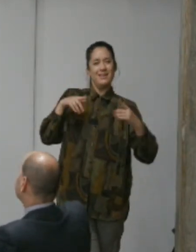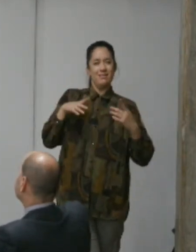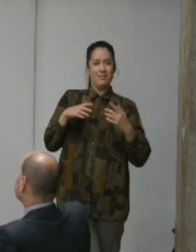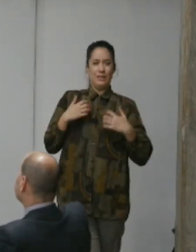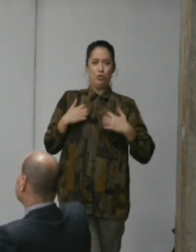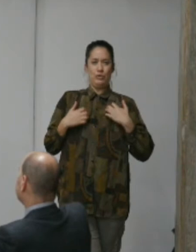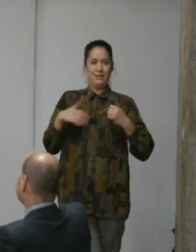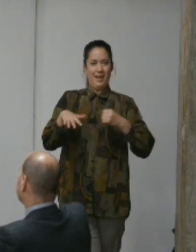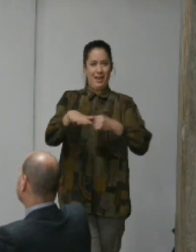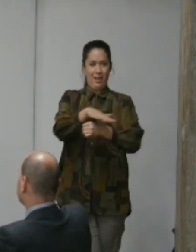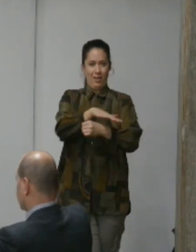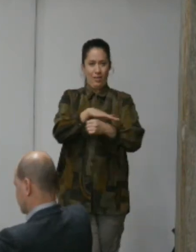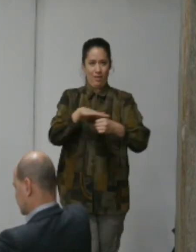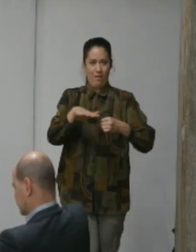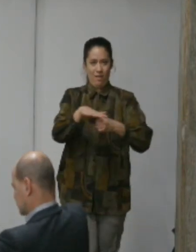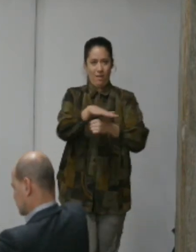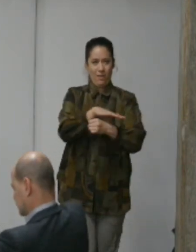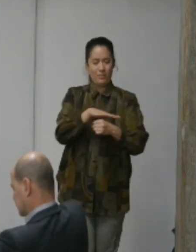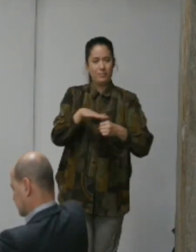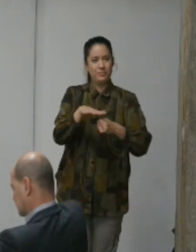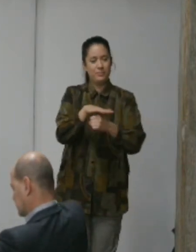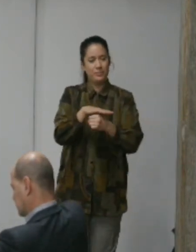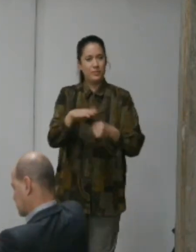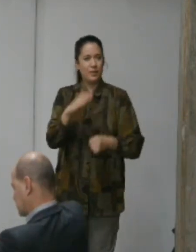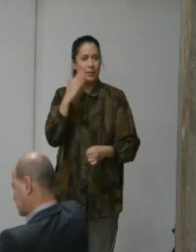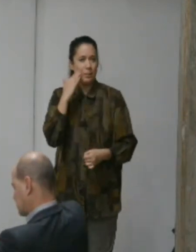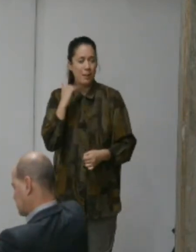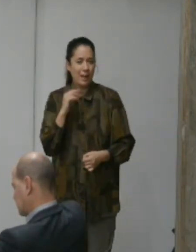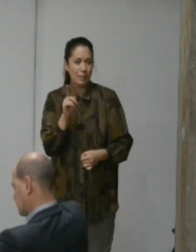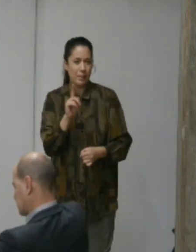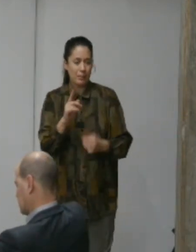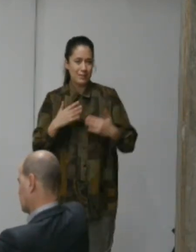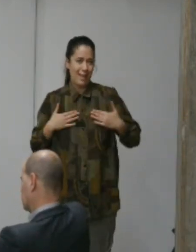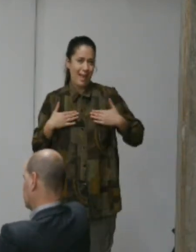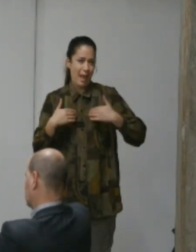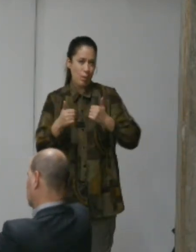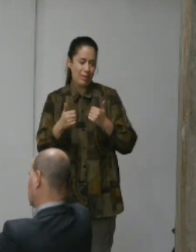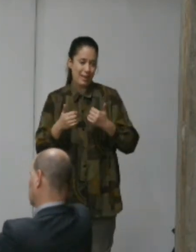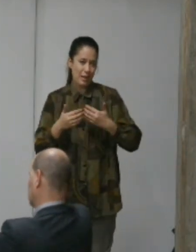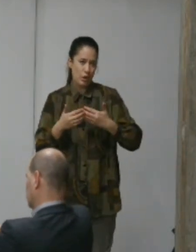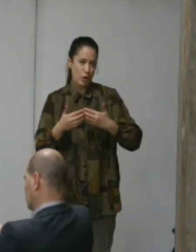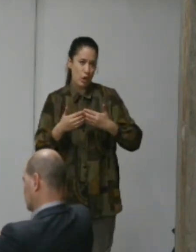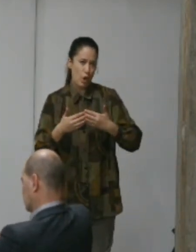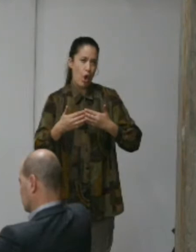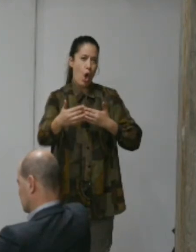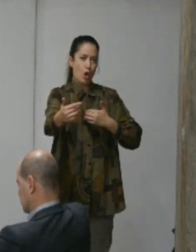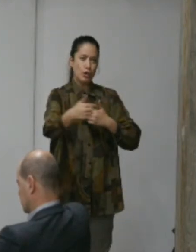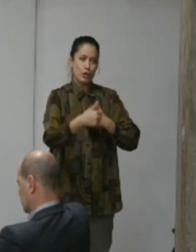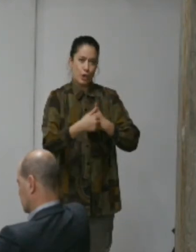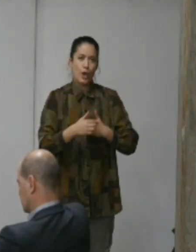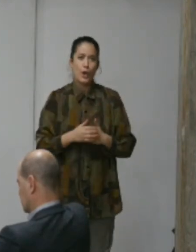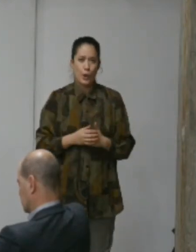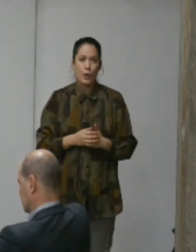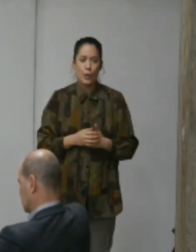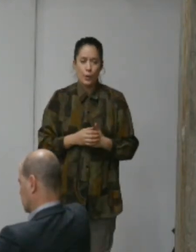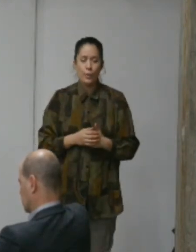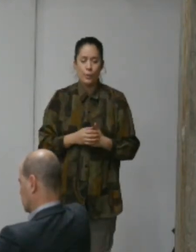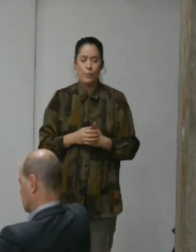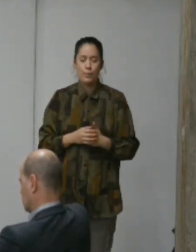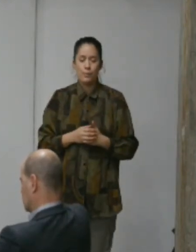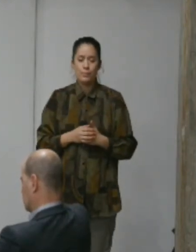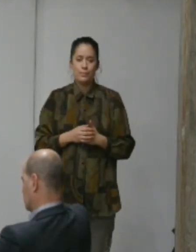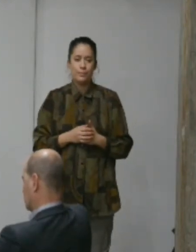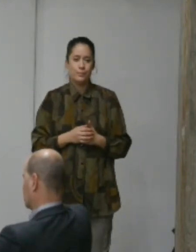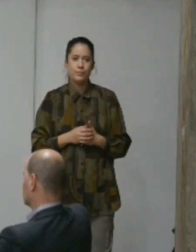about often Black people's health in a very long-term way. So we were just, like, spitballing and talking about,